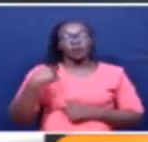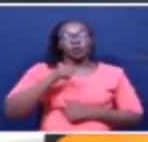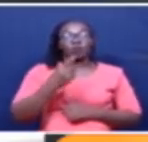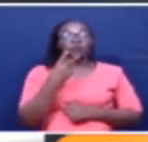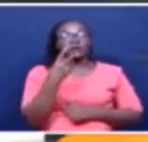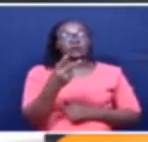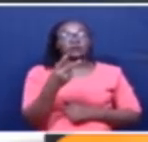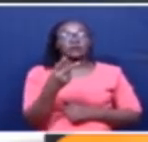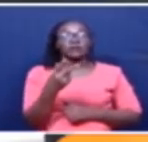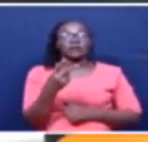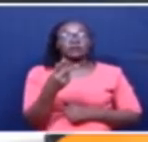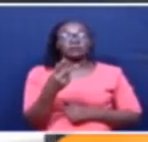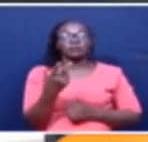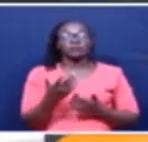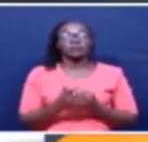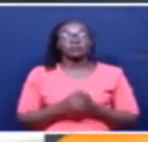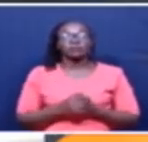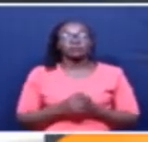seen that